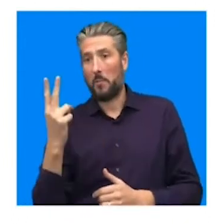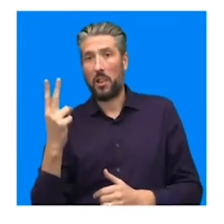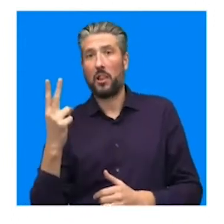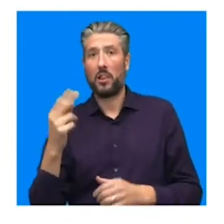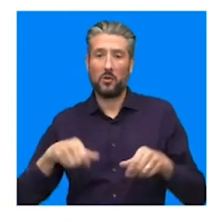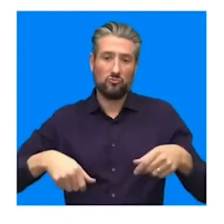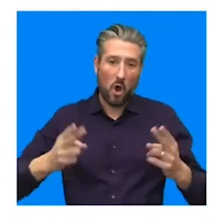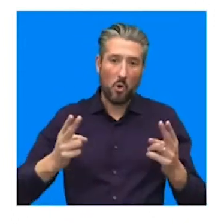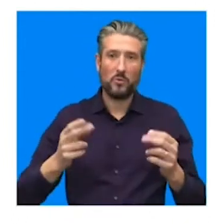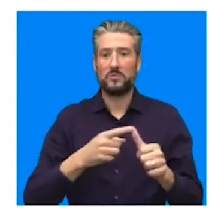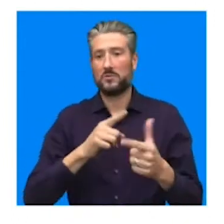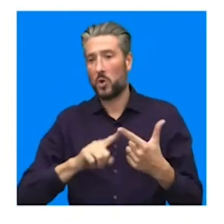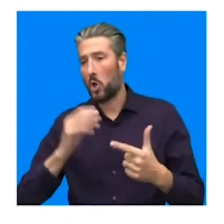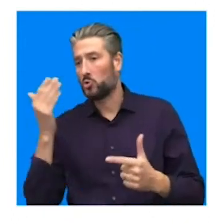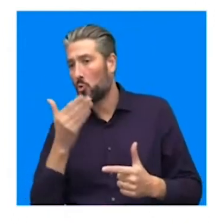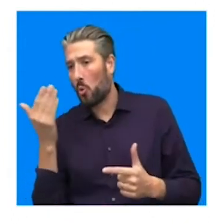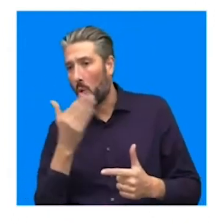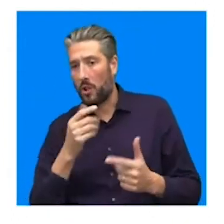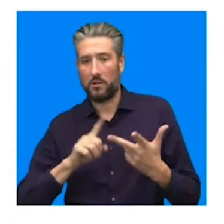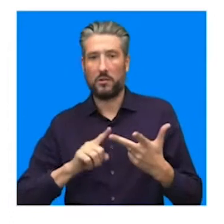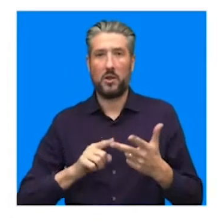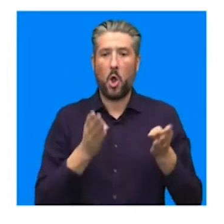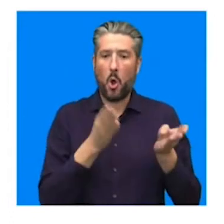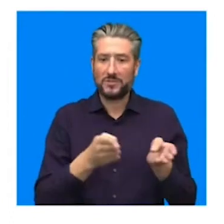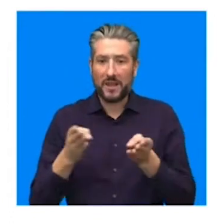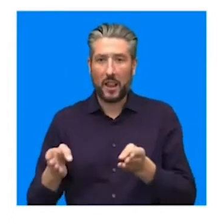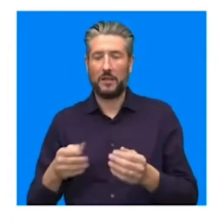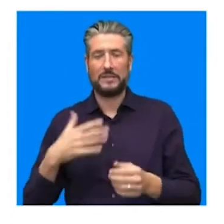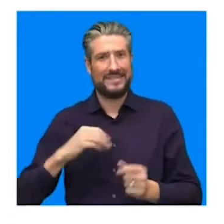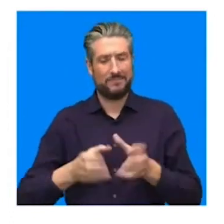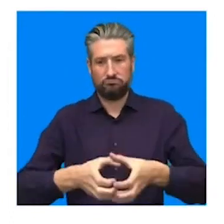hospitals and homes.